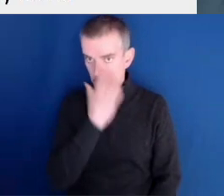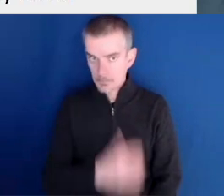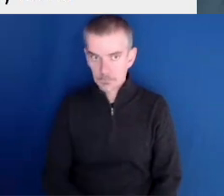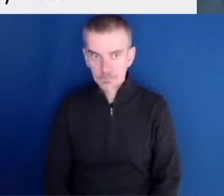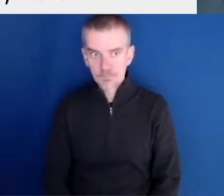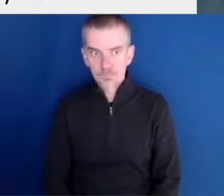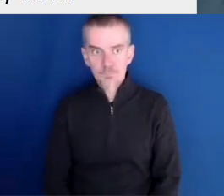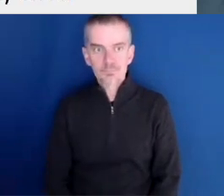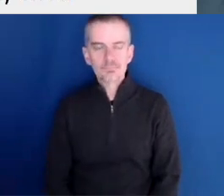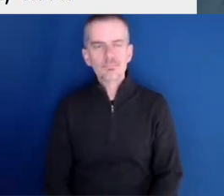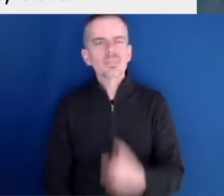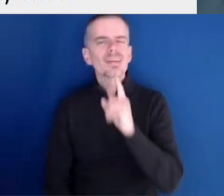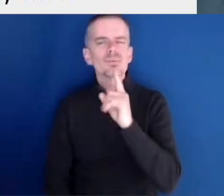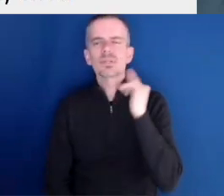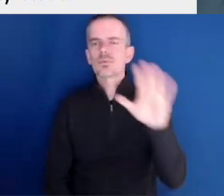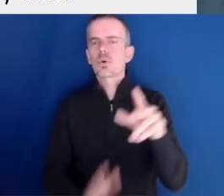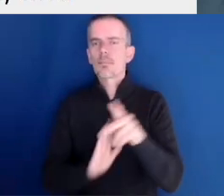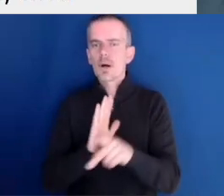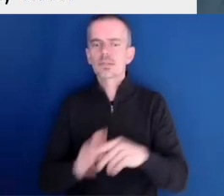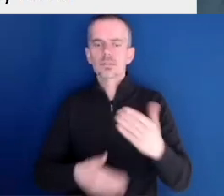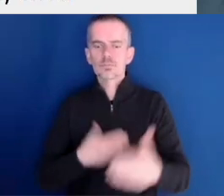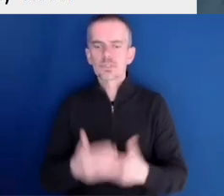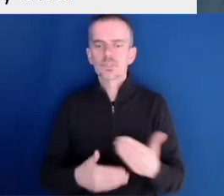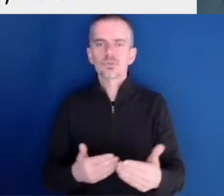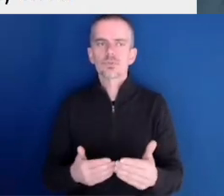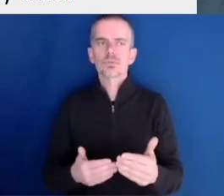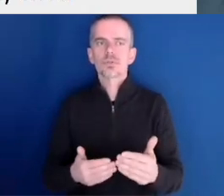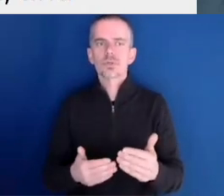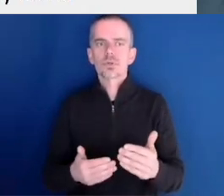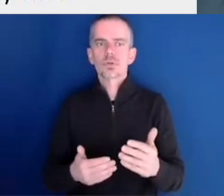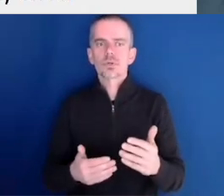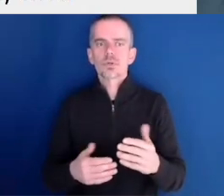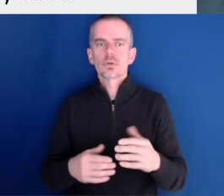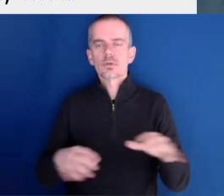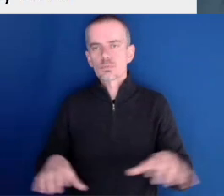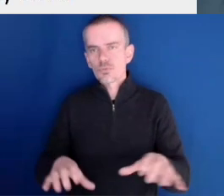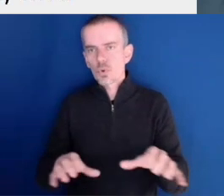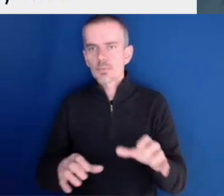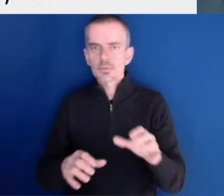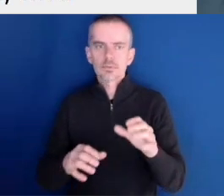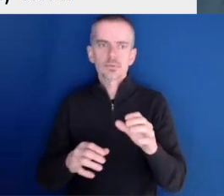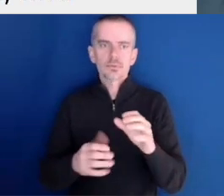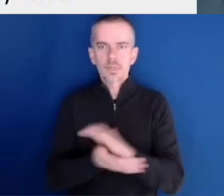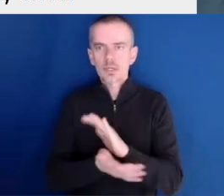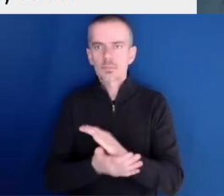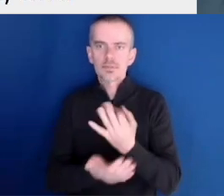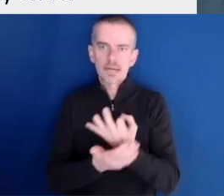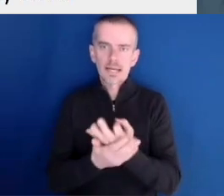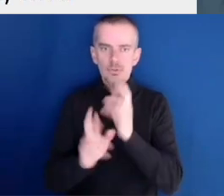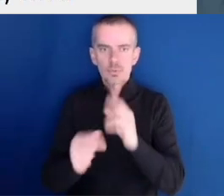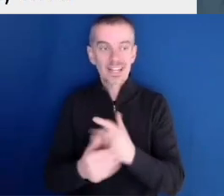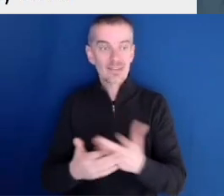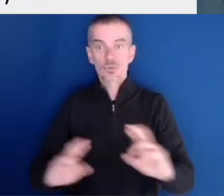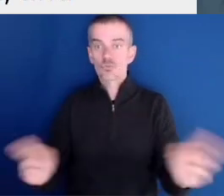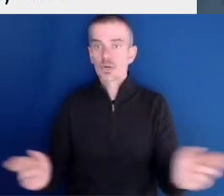And really, if your policies and procedures, you have your performance documentation, financial reporting, everything is on hand